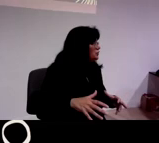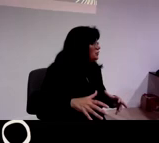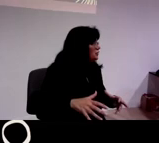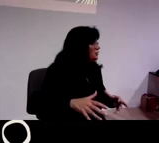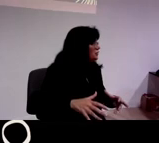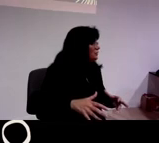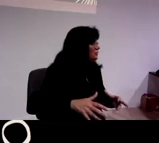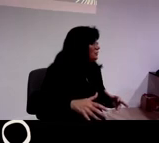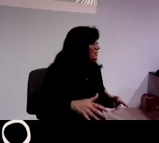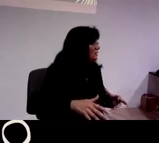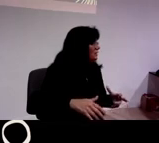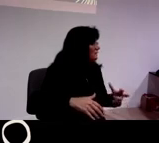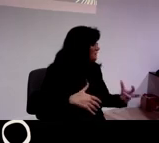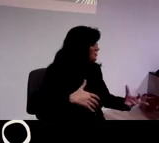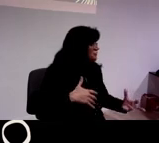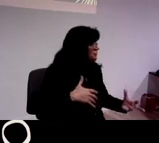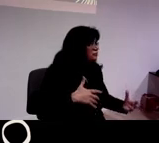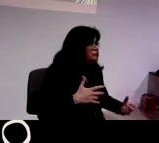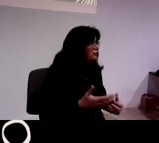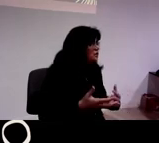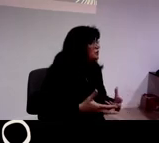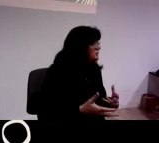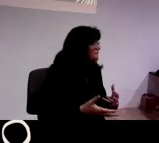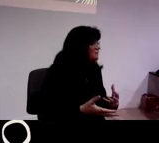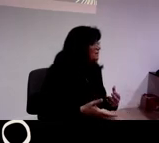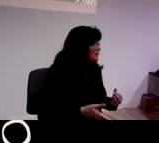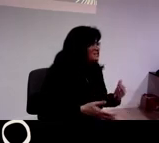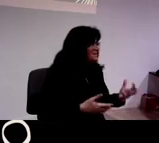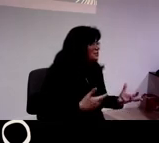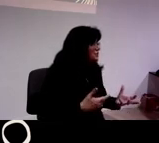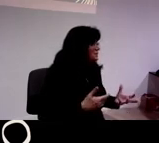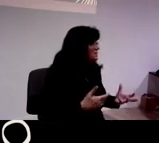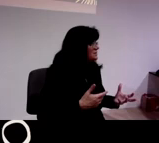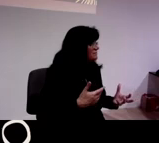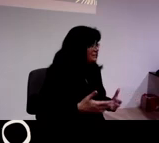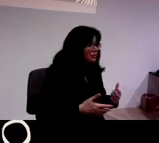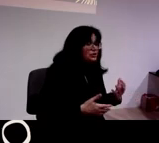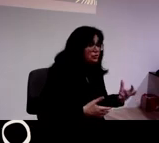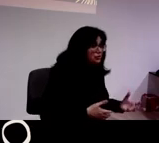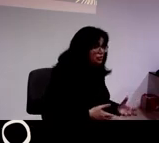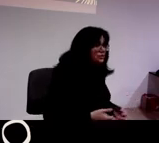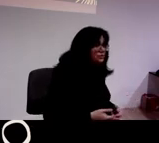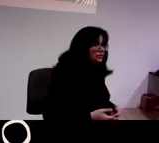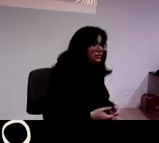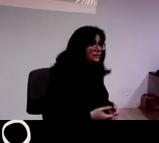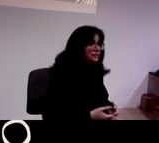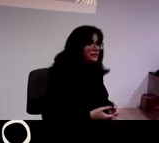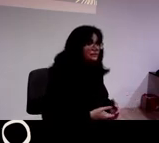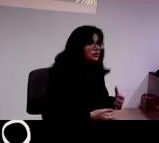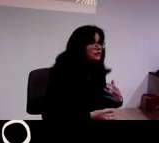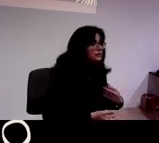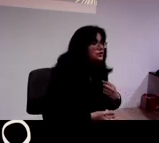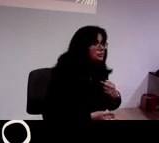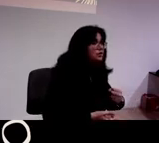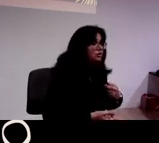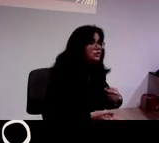Do you fish for recreation? Is that just something which you enjoy to do?